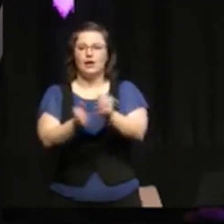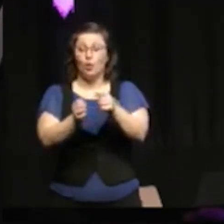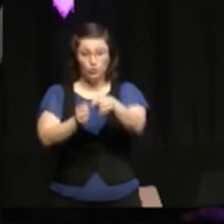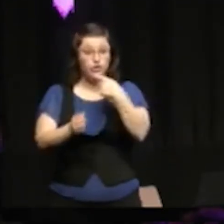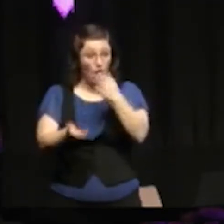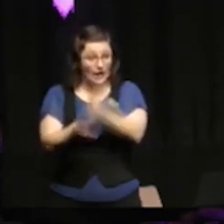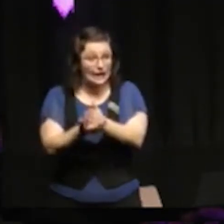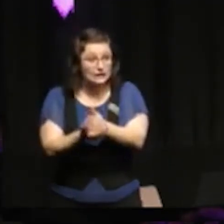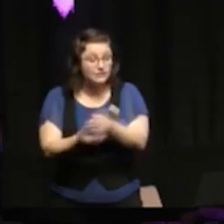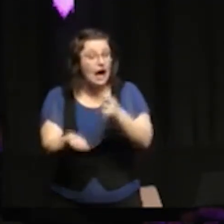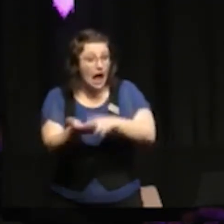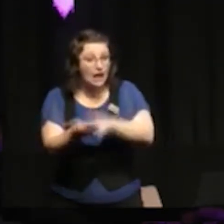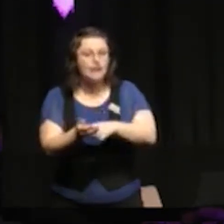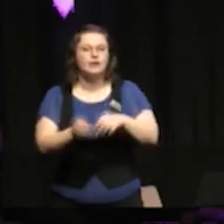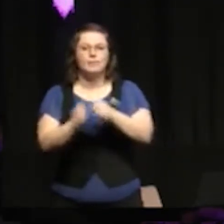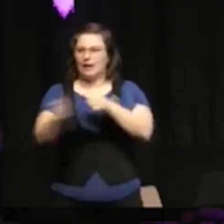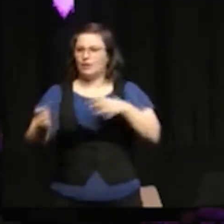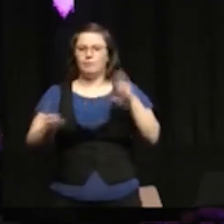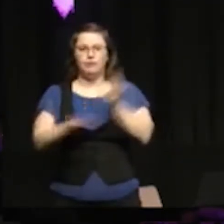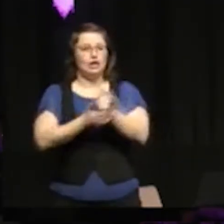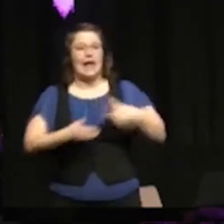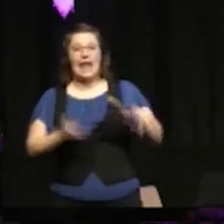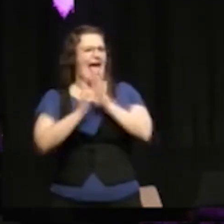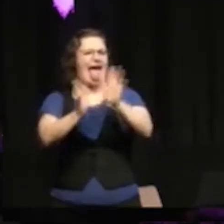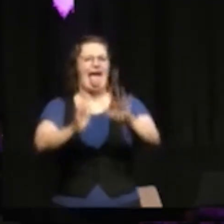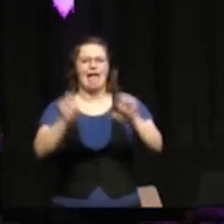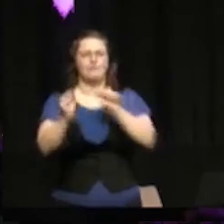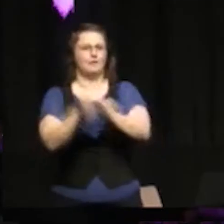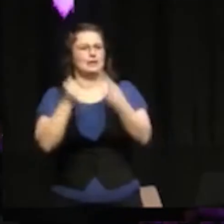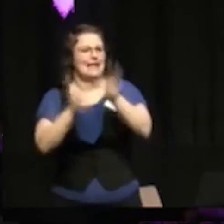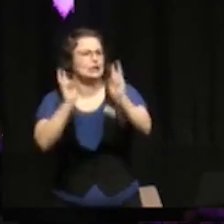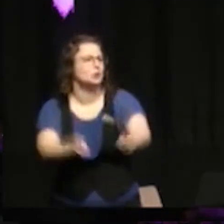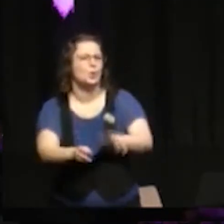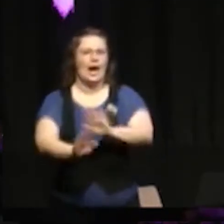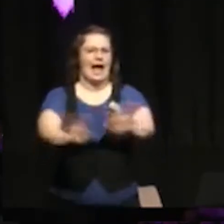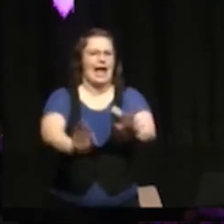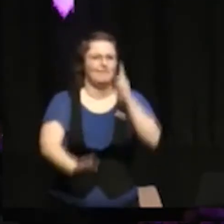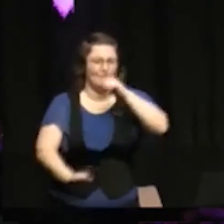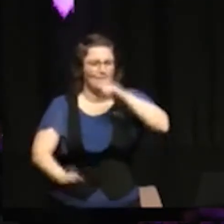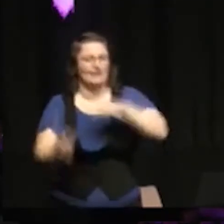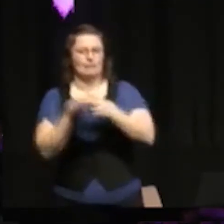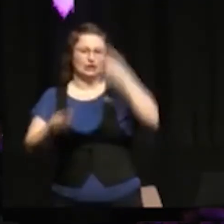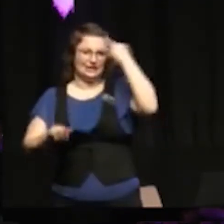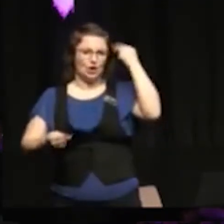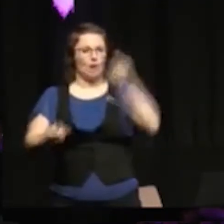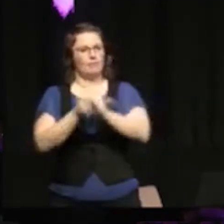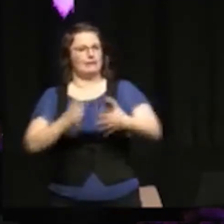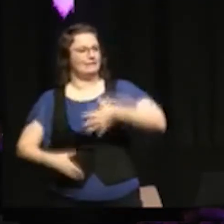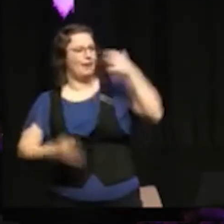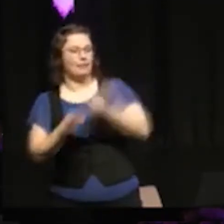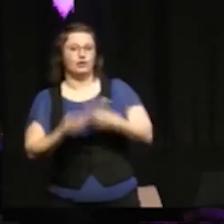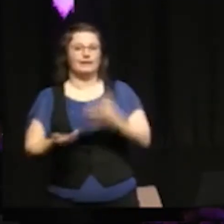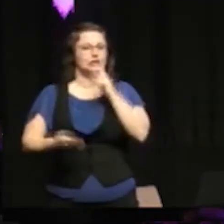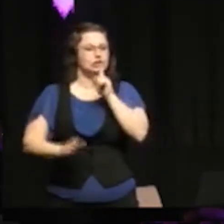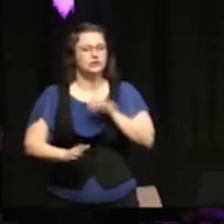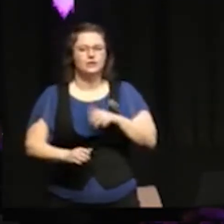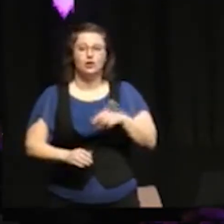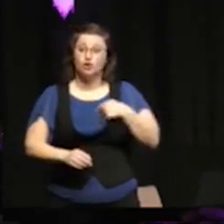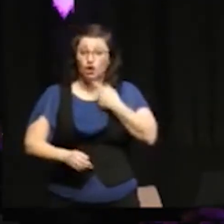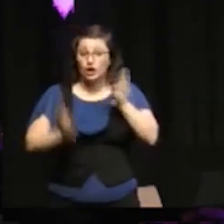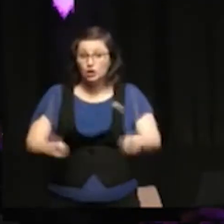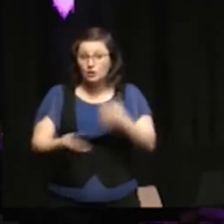know, ran to Saudi Arabia to correct the things. I don't understand this. I don't believe this. I think the best, if